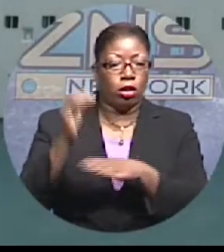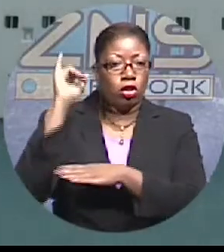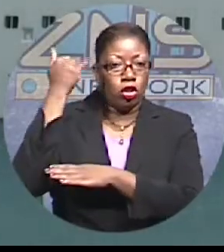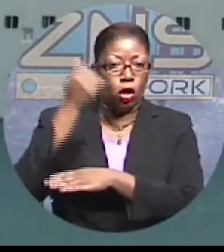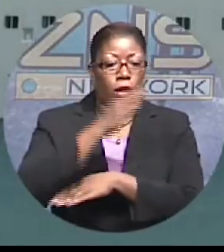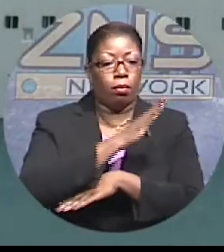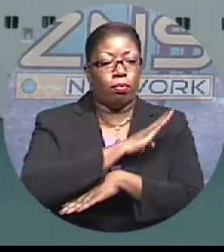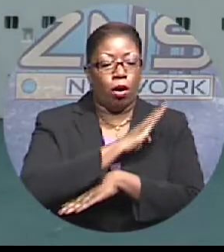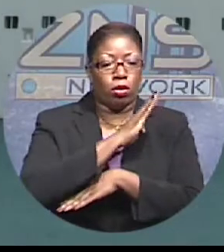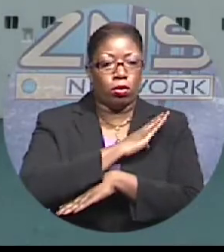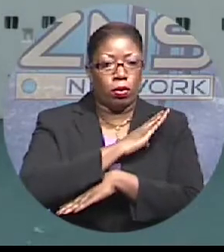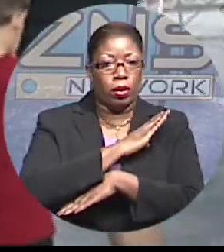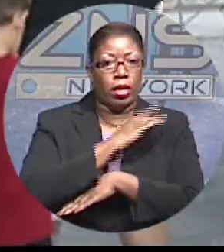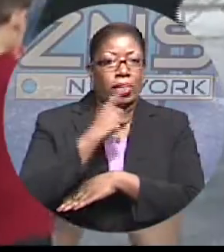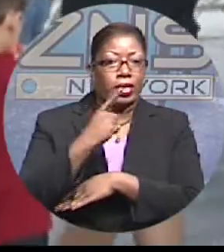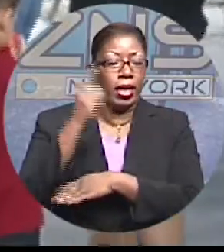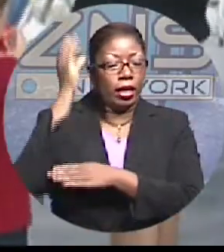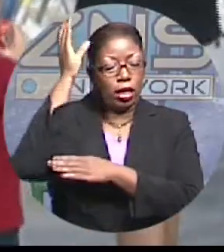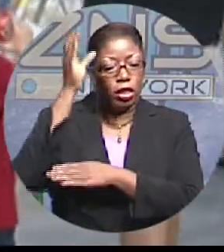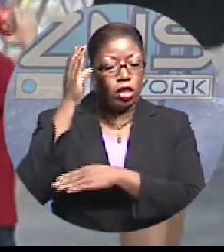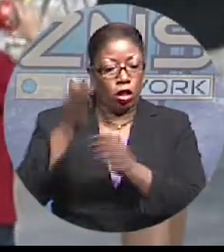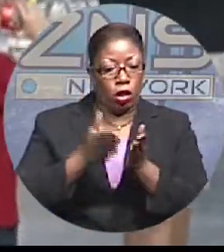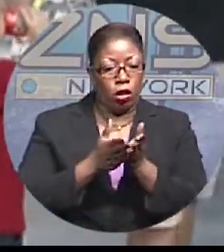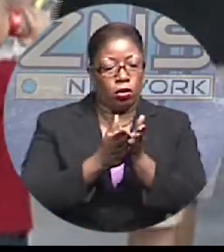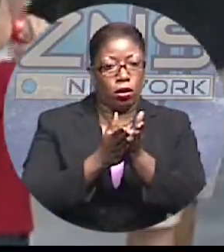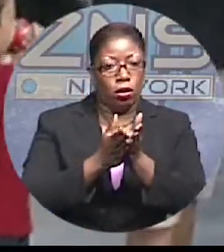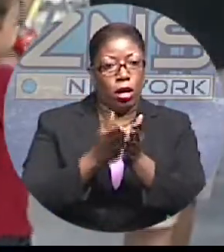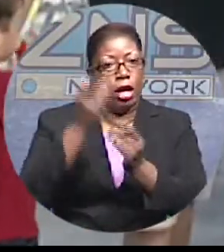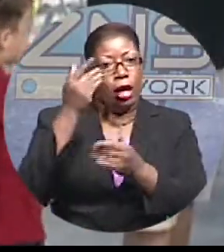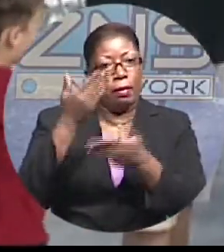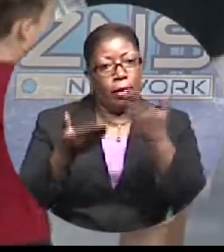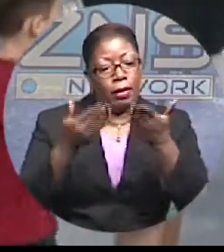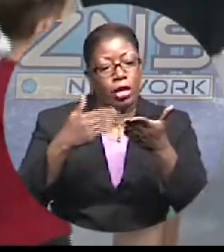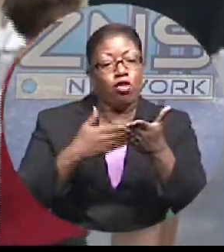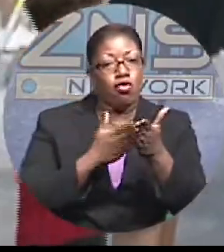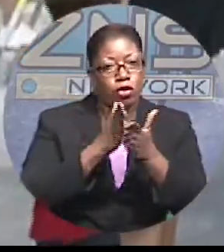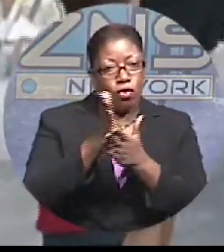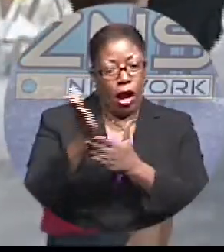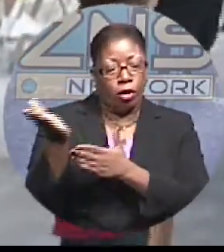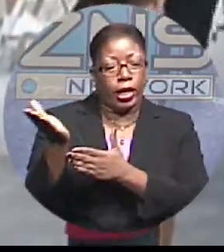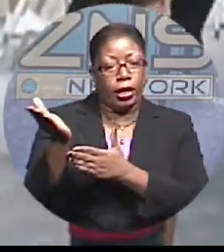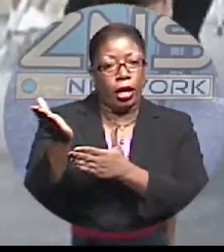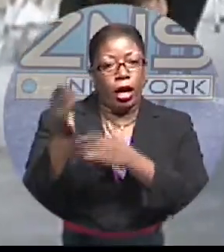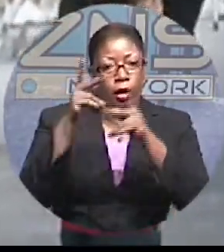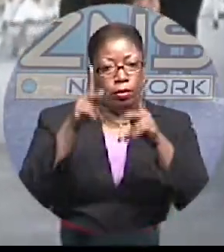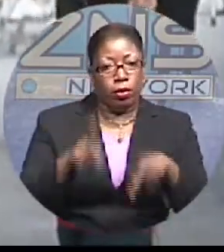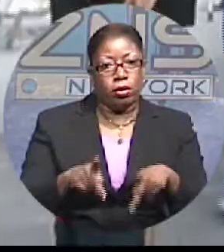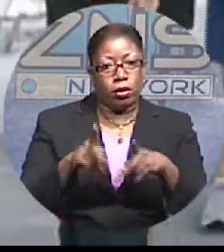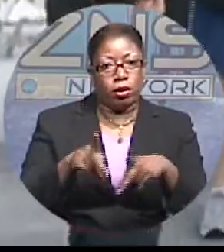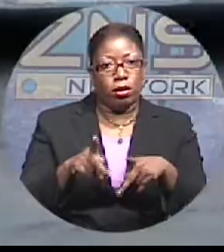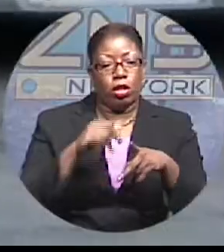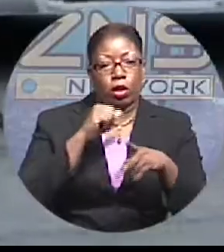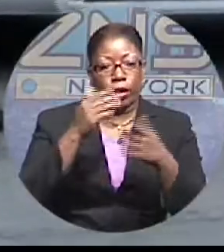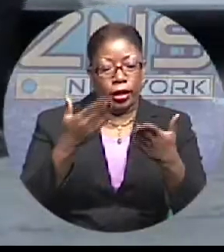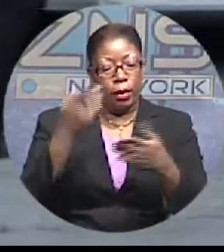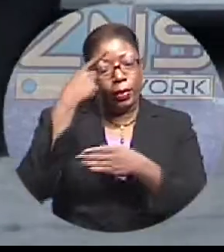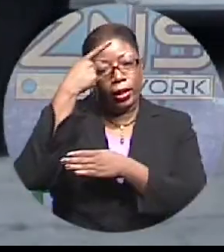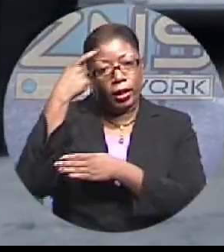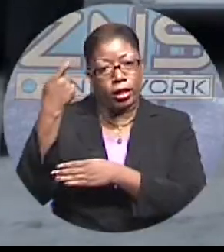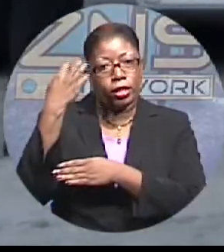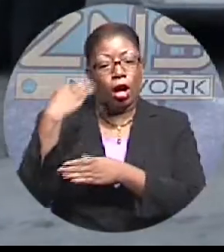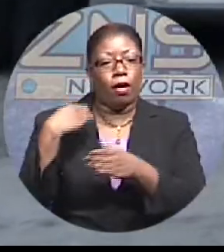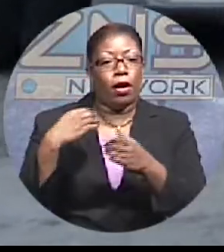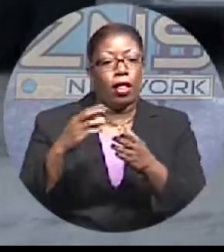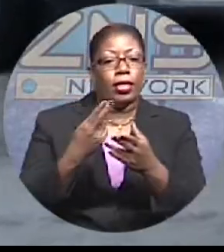raised concerns that Carnival might consider rerouting passengers to Black Bear Key instead of the capital because of the criminal